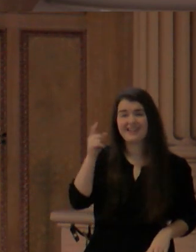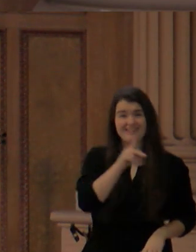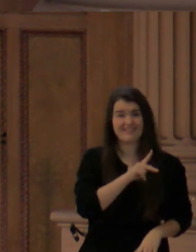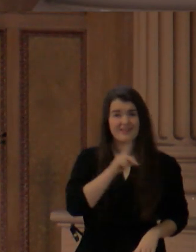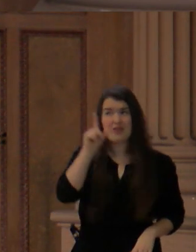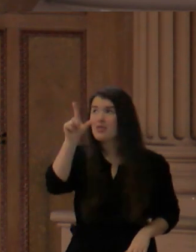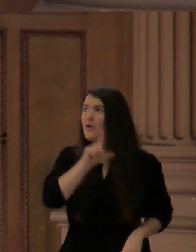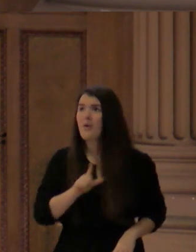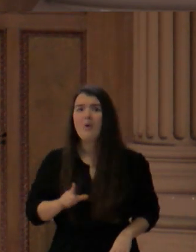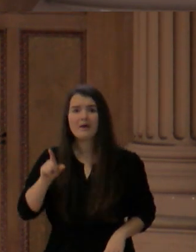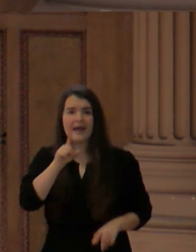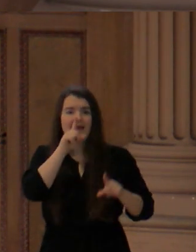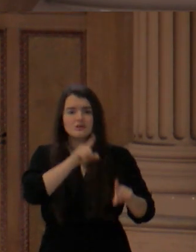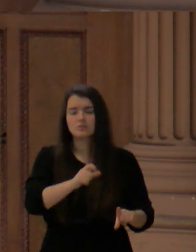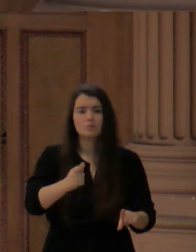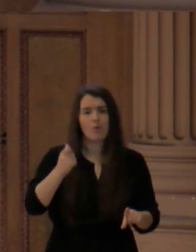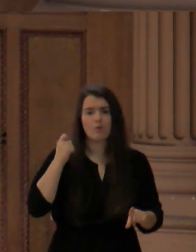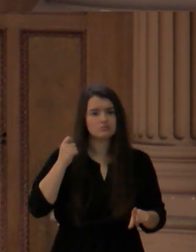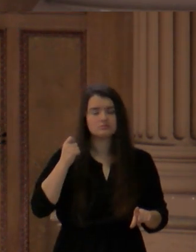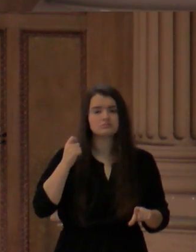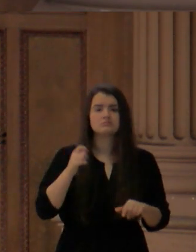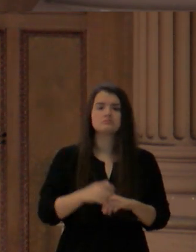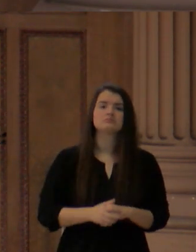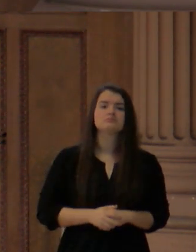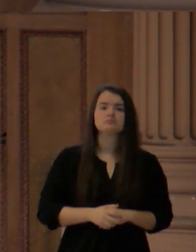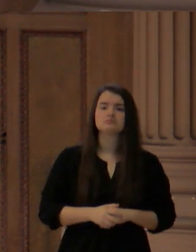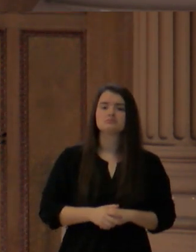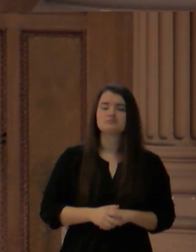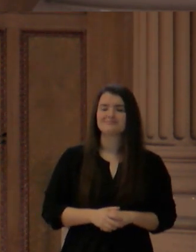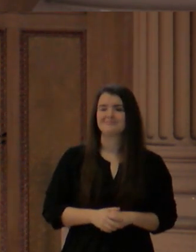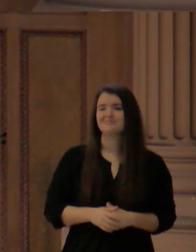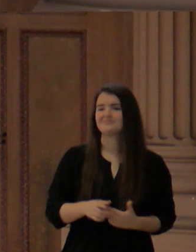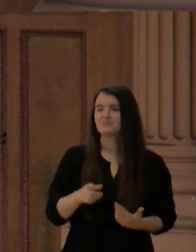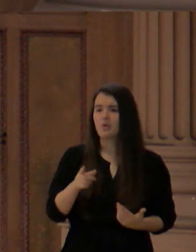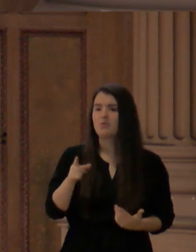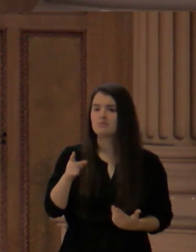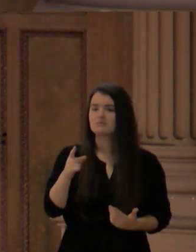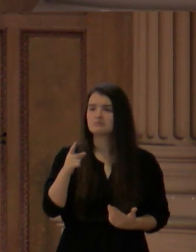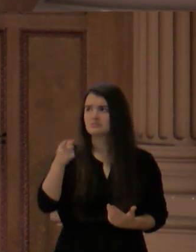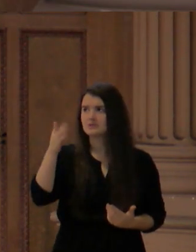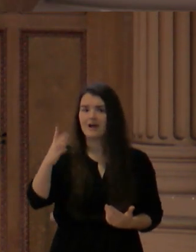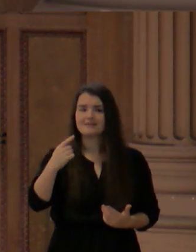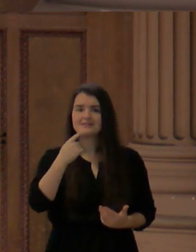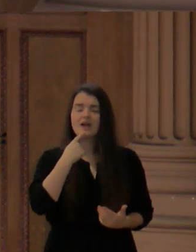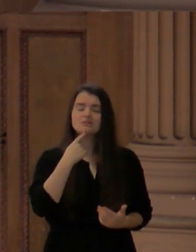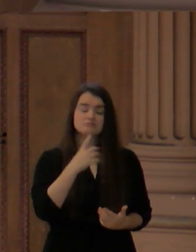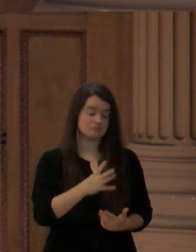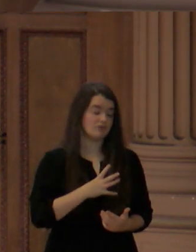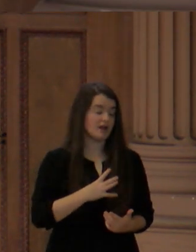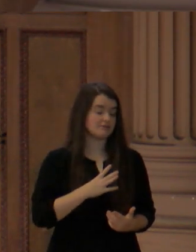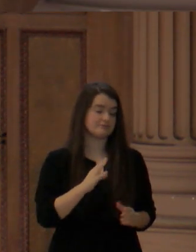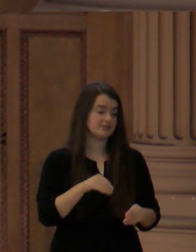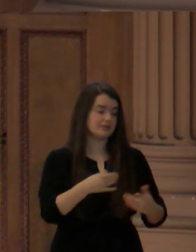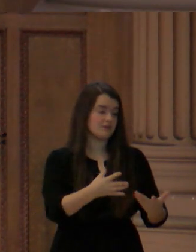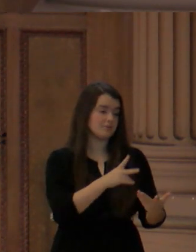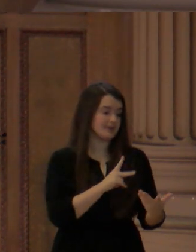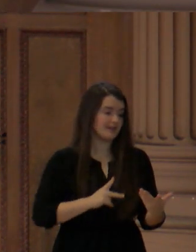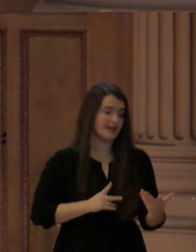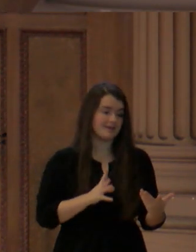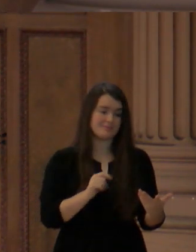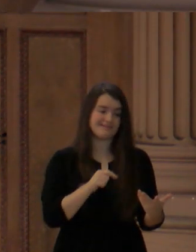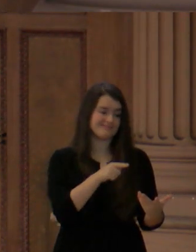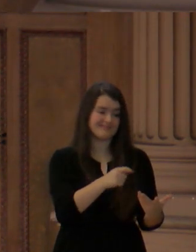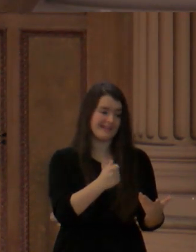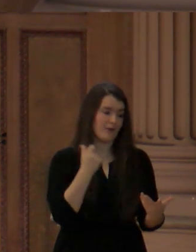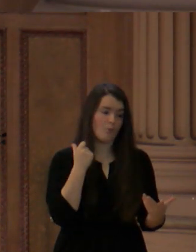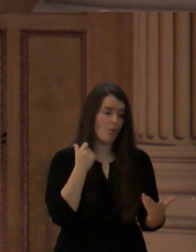So those people demand a king, and God says, okay, give them what they want, but make sure they know what they're getting. And so Samuel warns them. He says, you